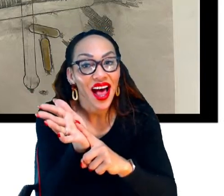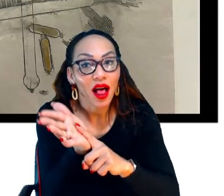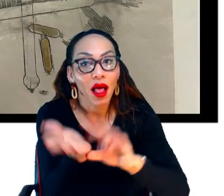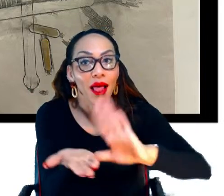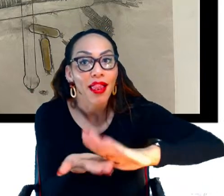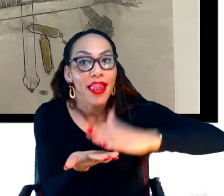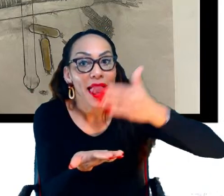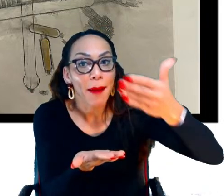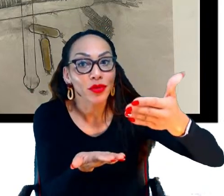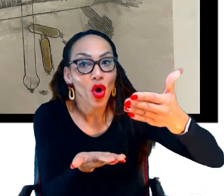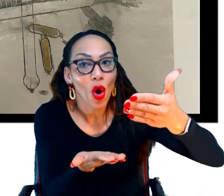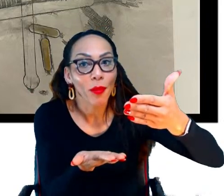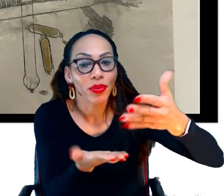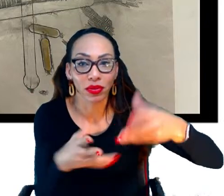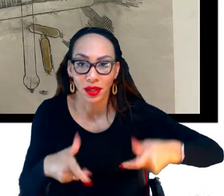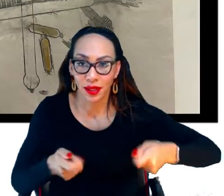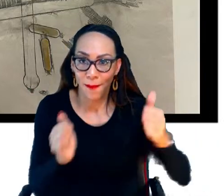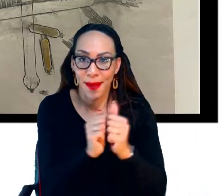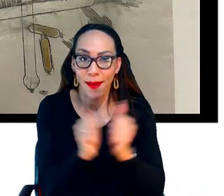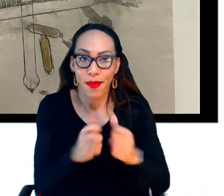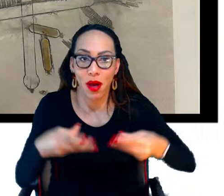And this, you can see there's a